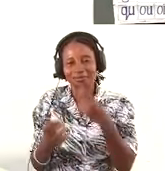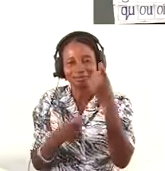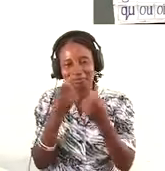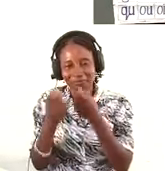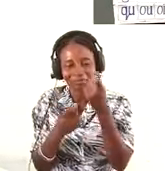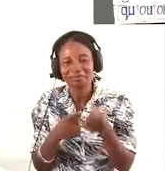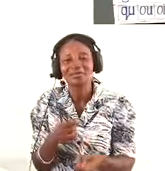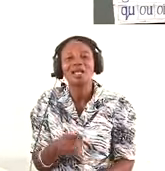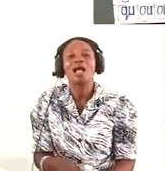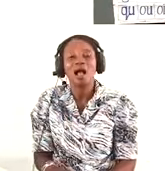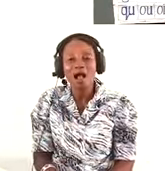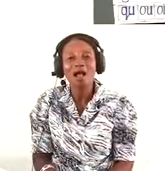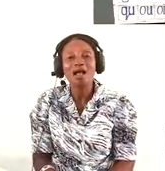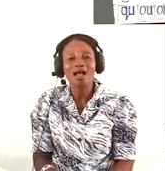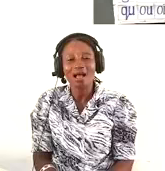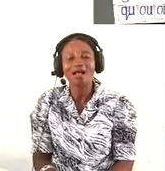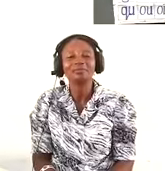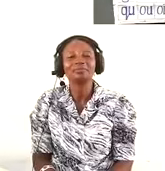again.